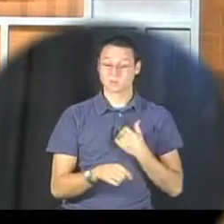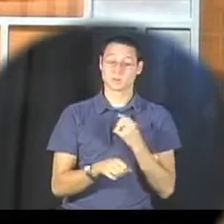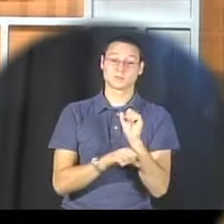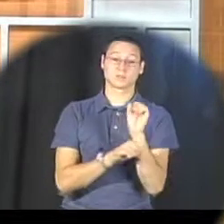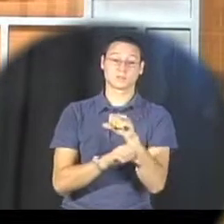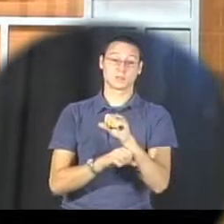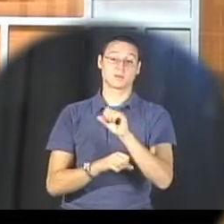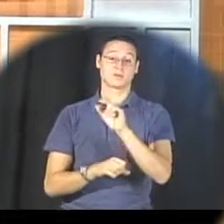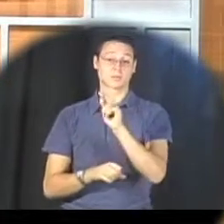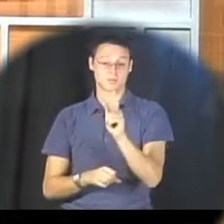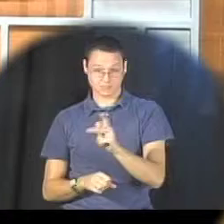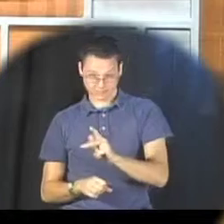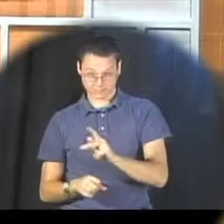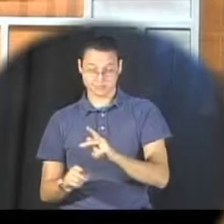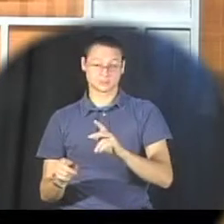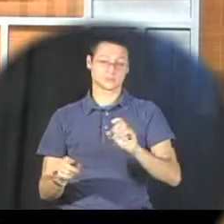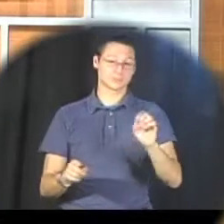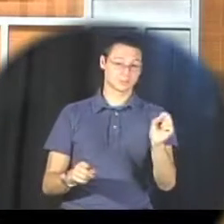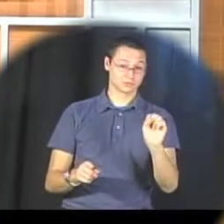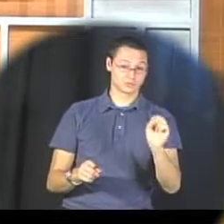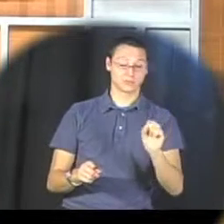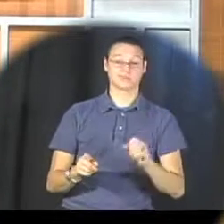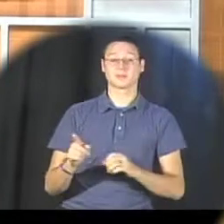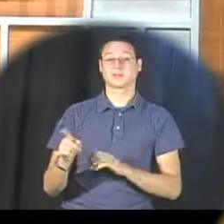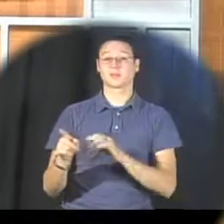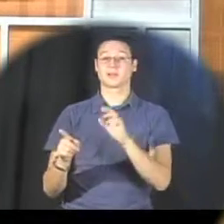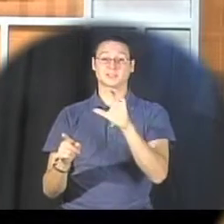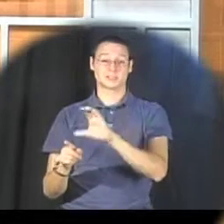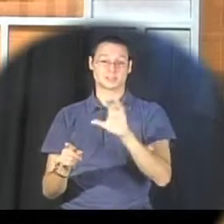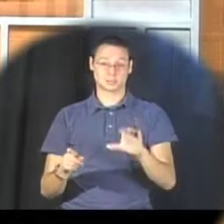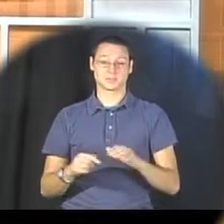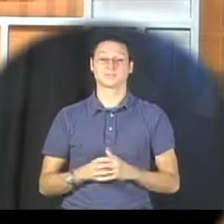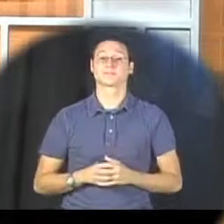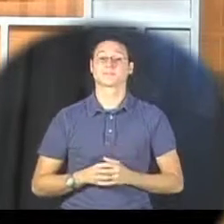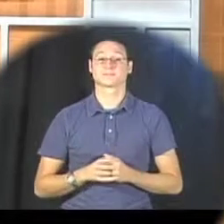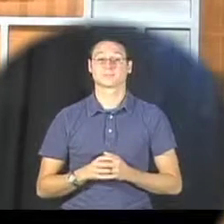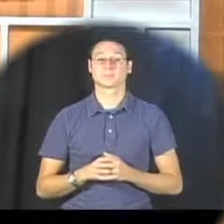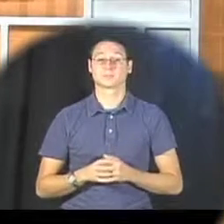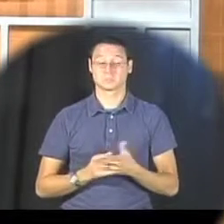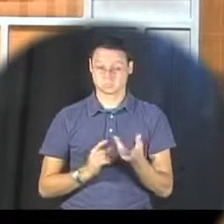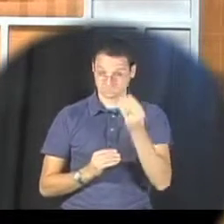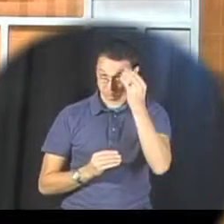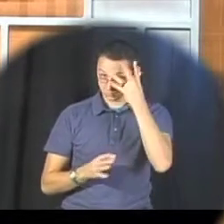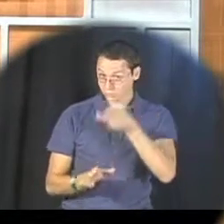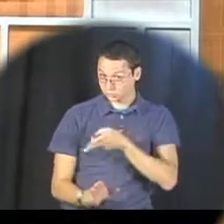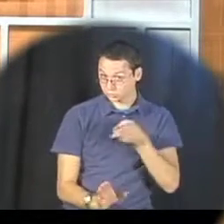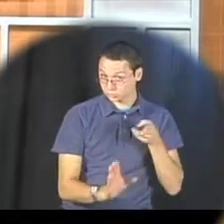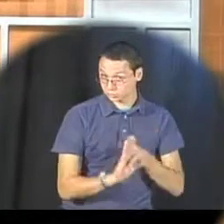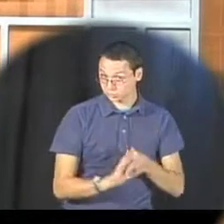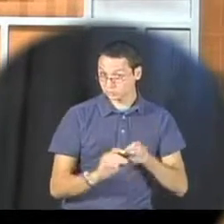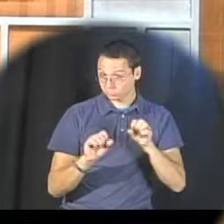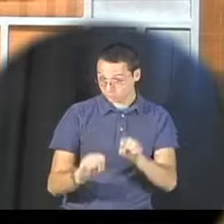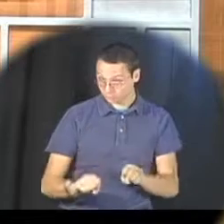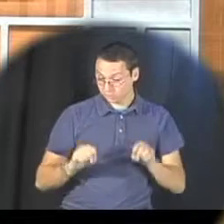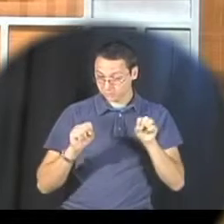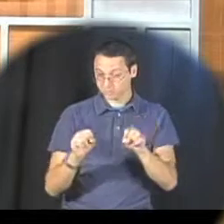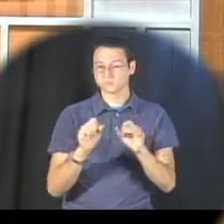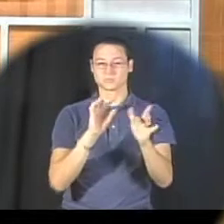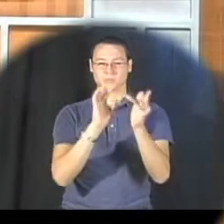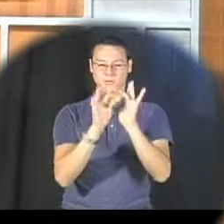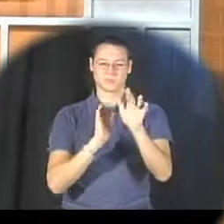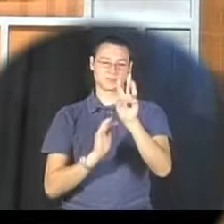School, Sarasota Scholars, Tampa Catholic, and Cape Coral. For more information about joining our team, please visit our website at